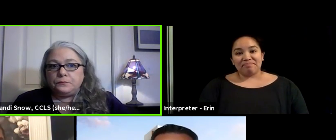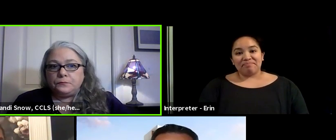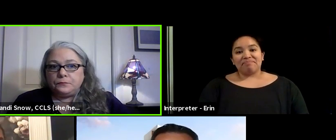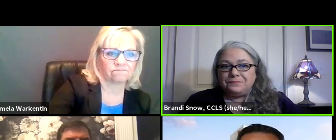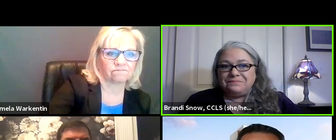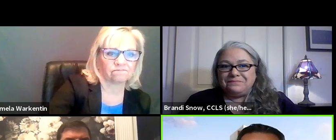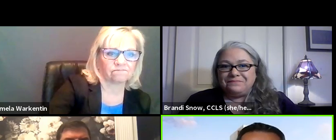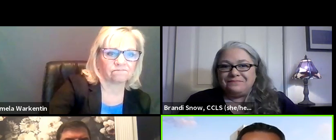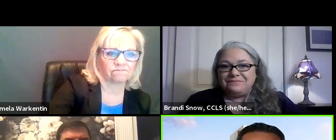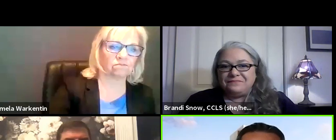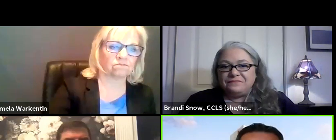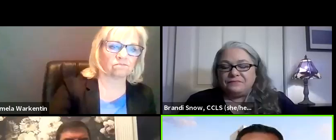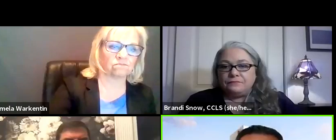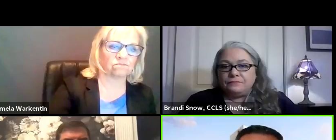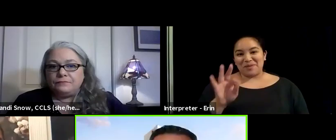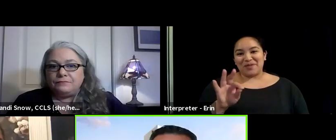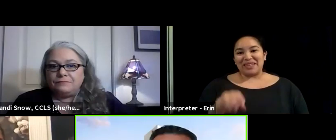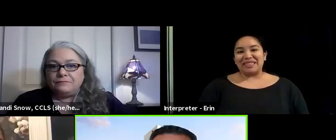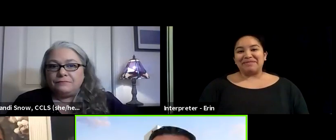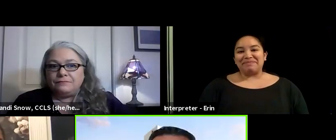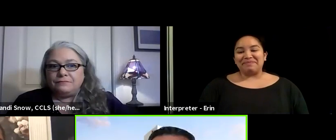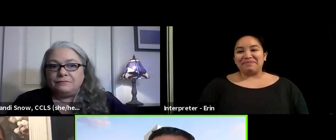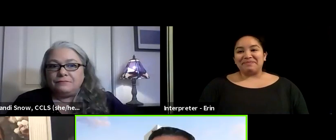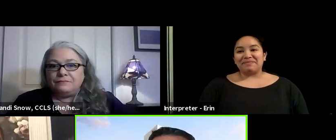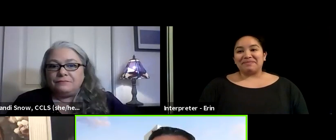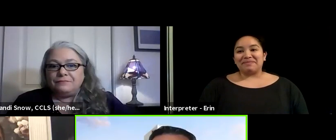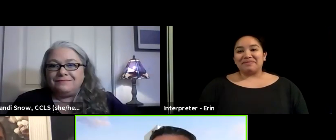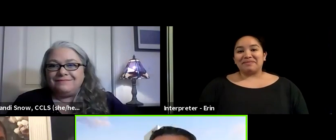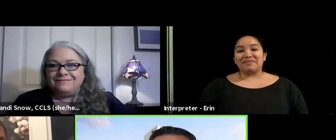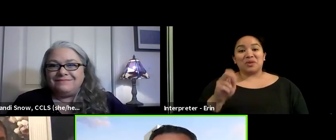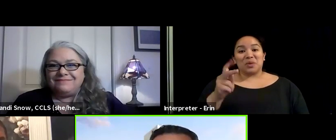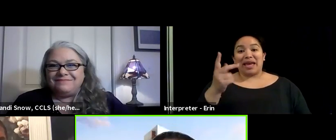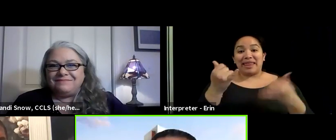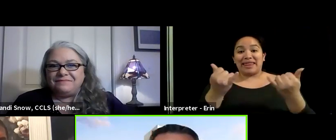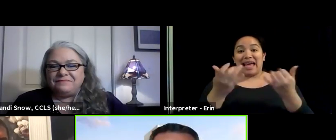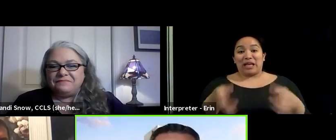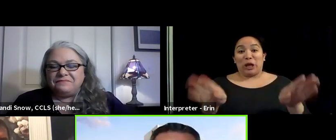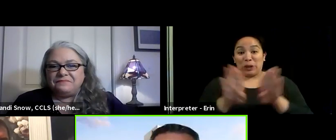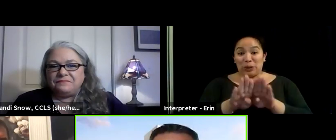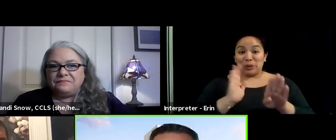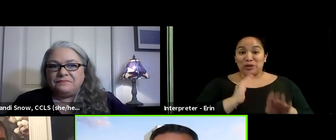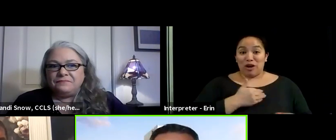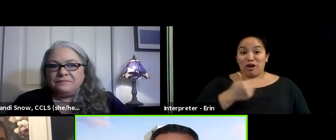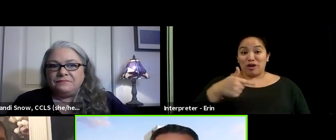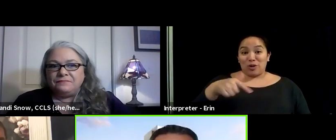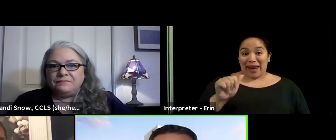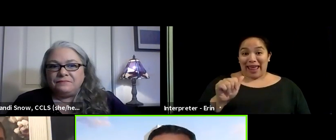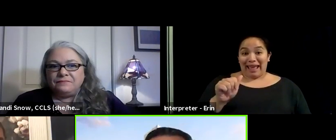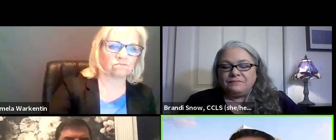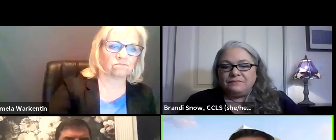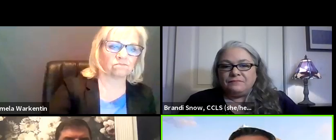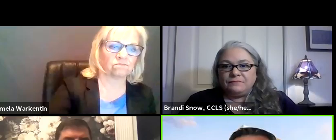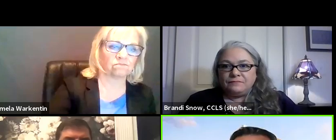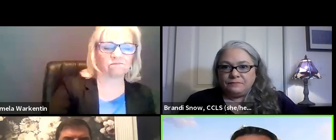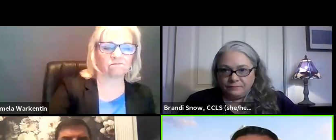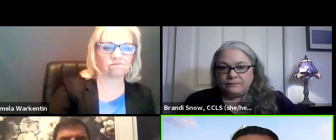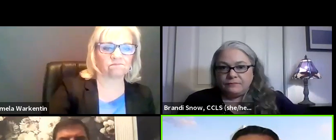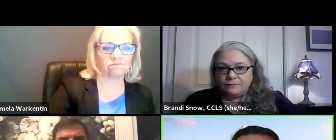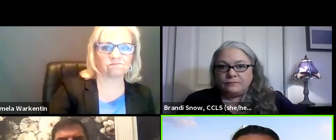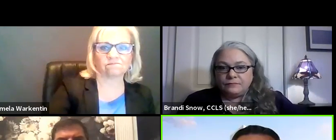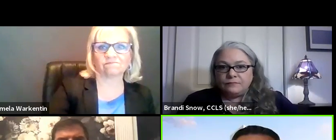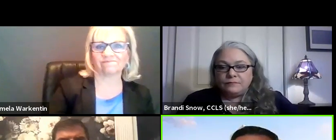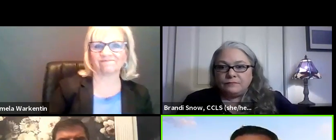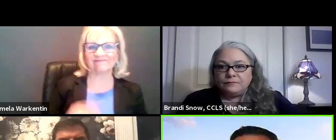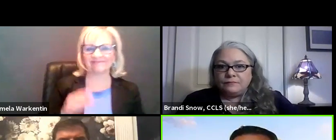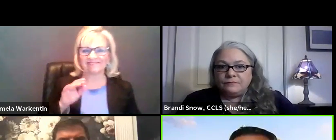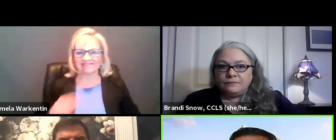All right, perfect. That's it. Well, that officially concludes our question and answer section of today's town hall